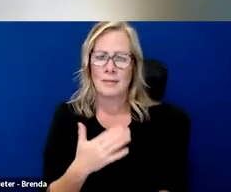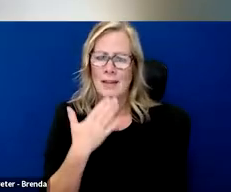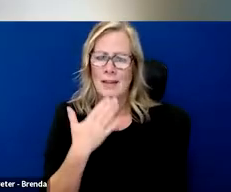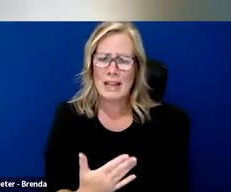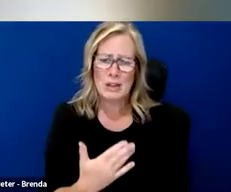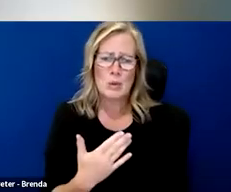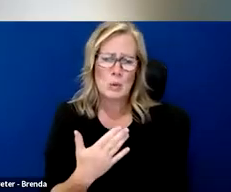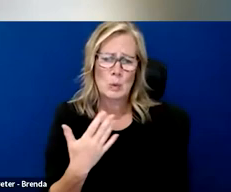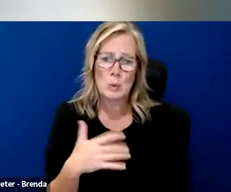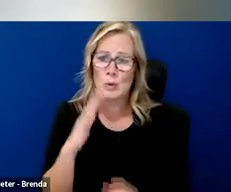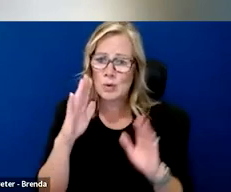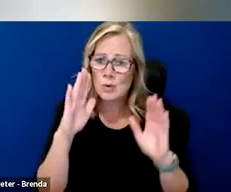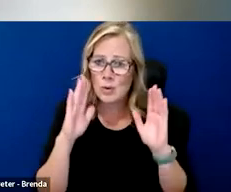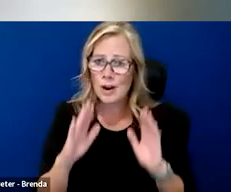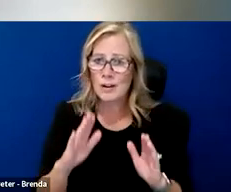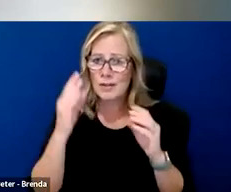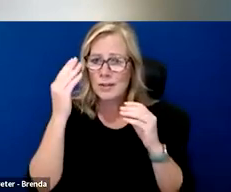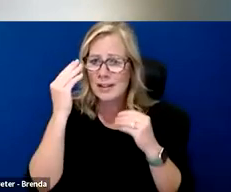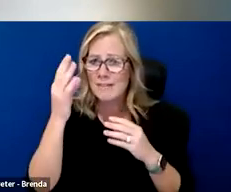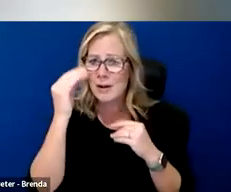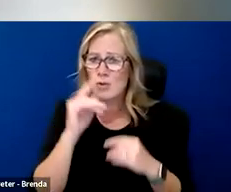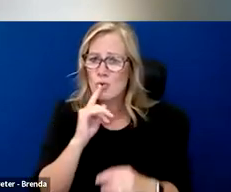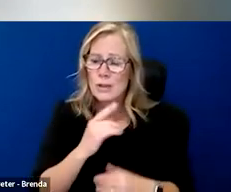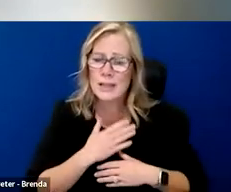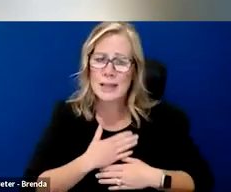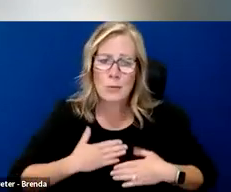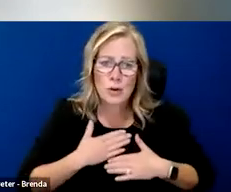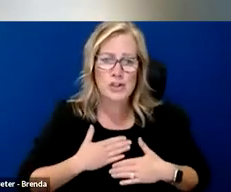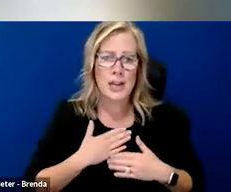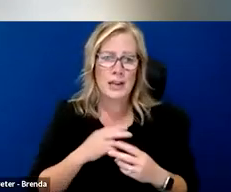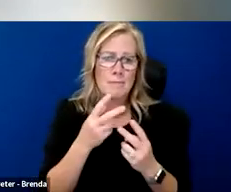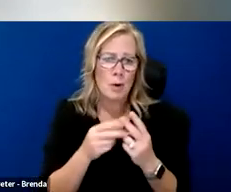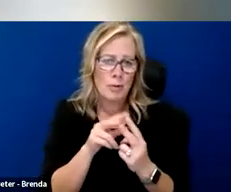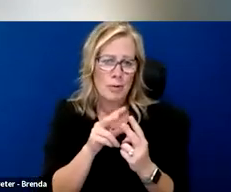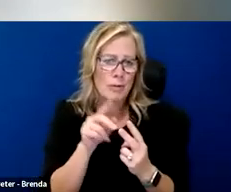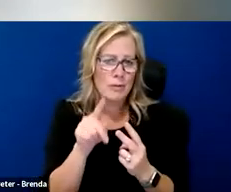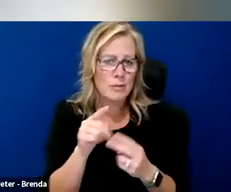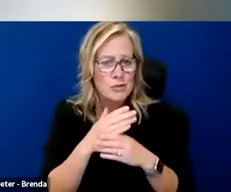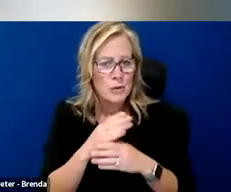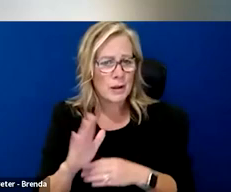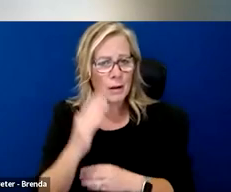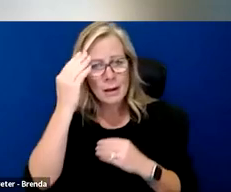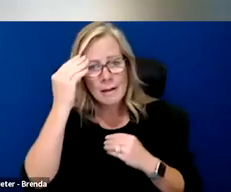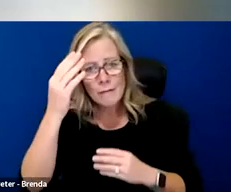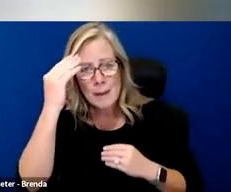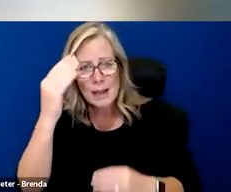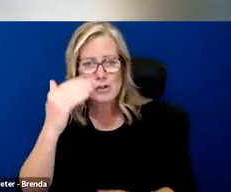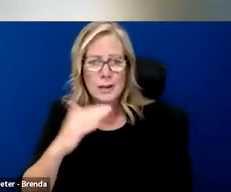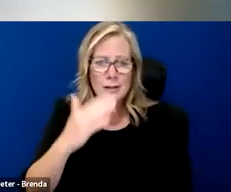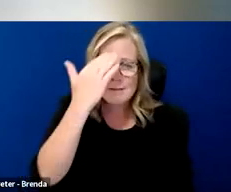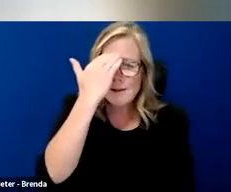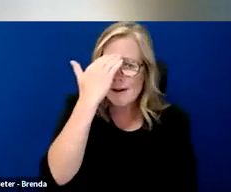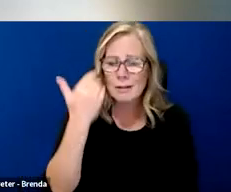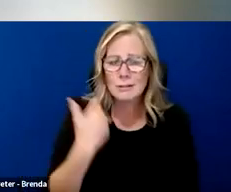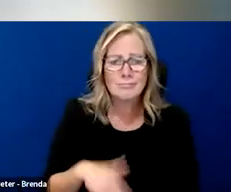information, and I really appreciated the panelists sharing their knowledge with us. And, you know, in particular for me, what